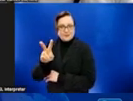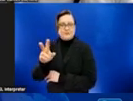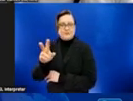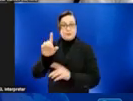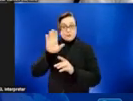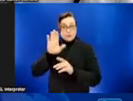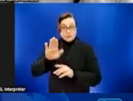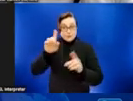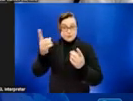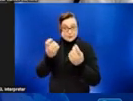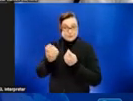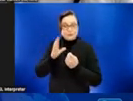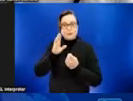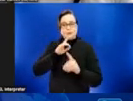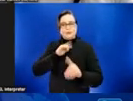I